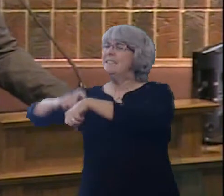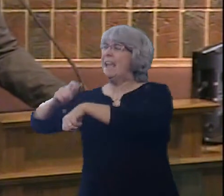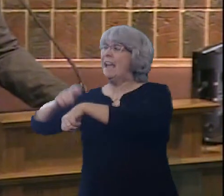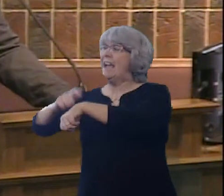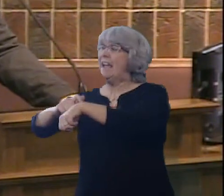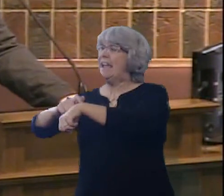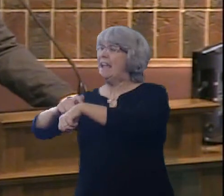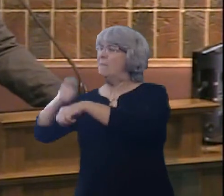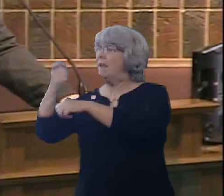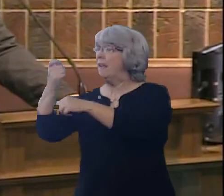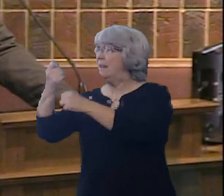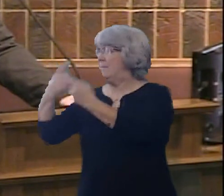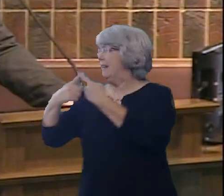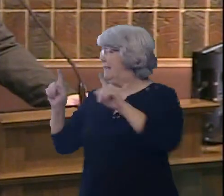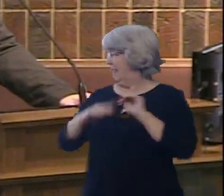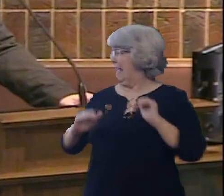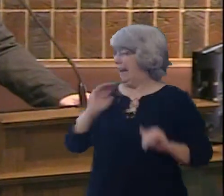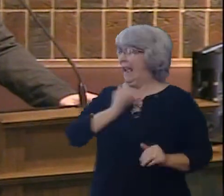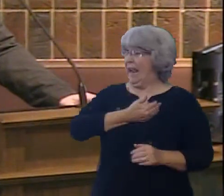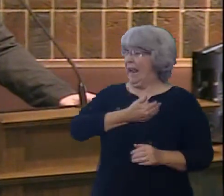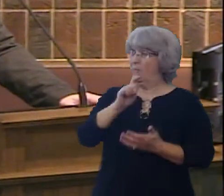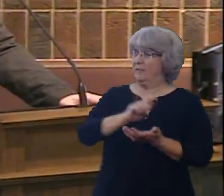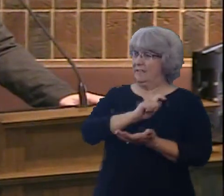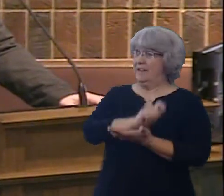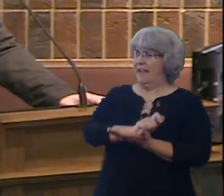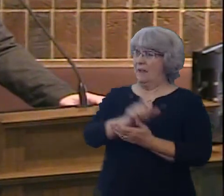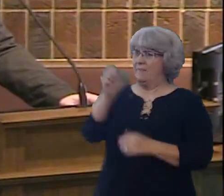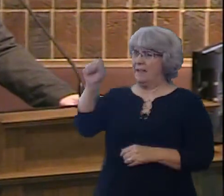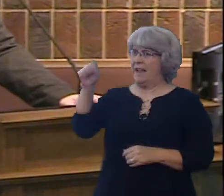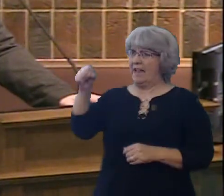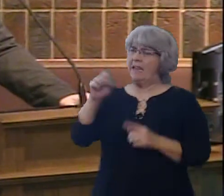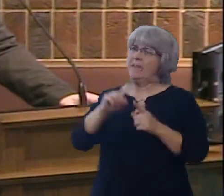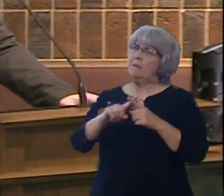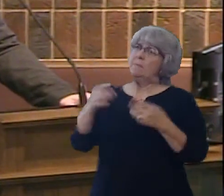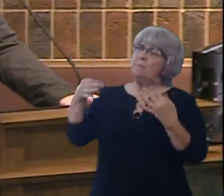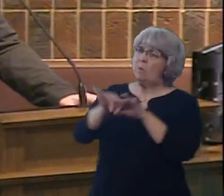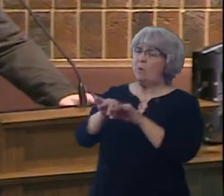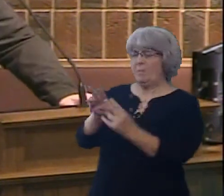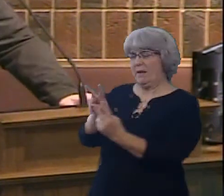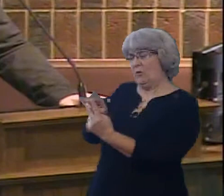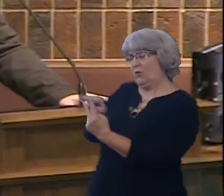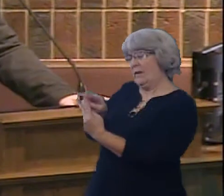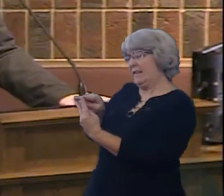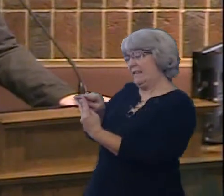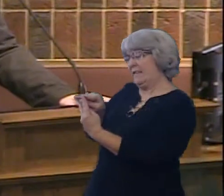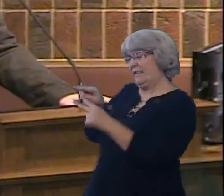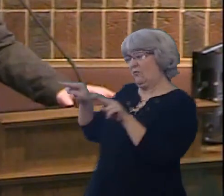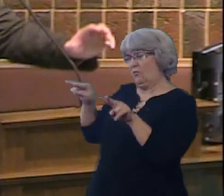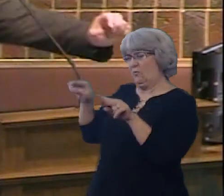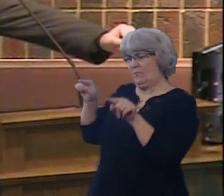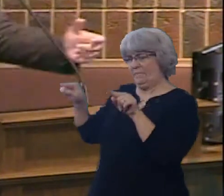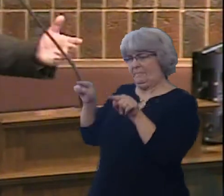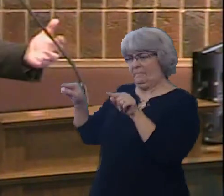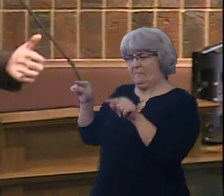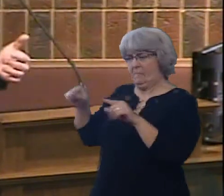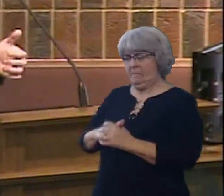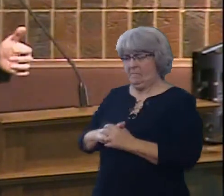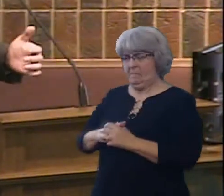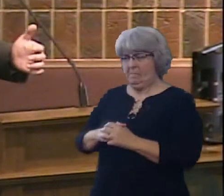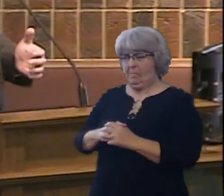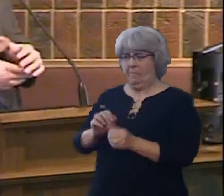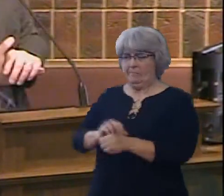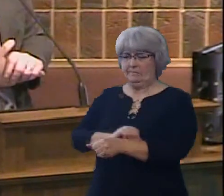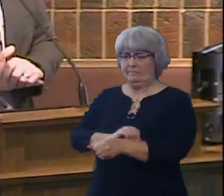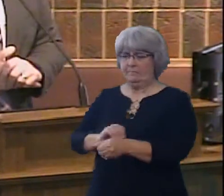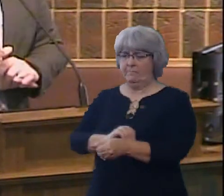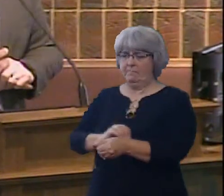similar, but I think it's important to look at these two things. When we think about adding things into